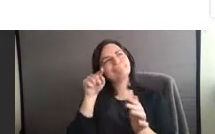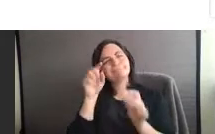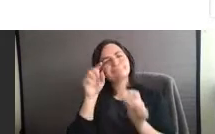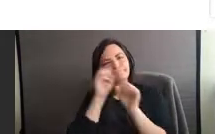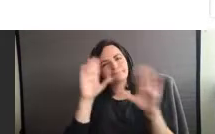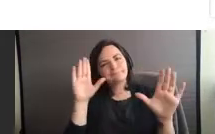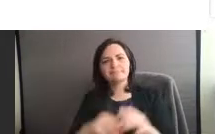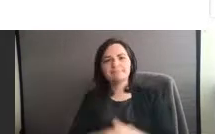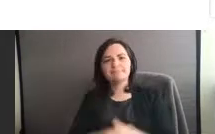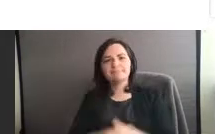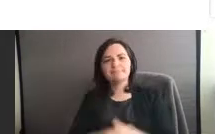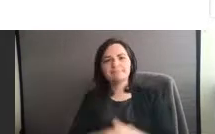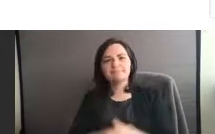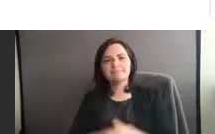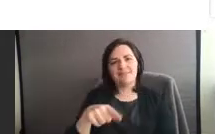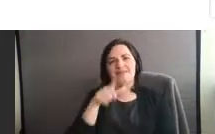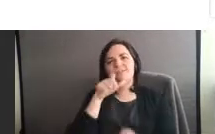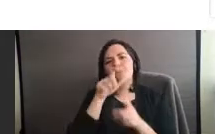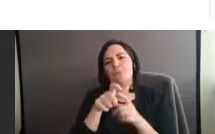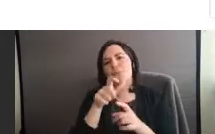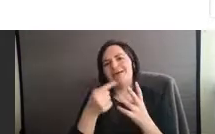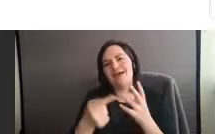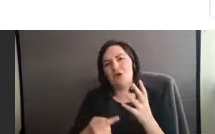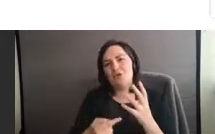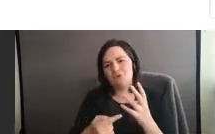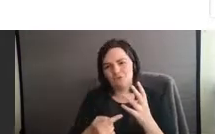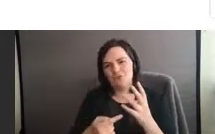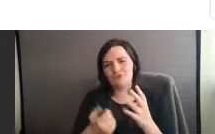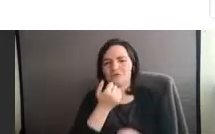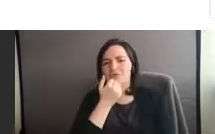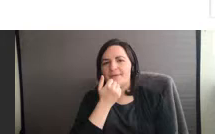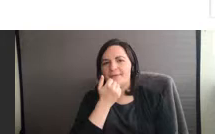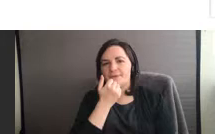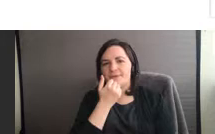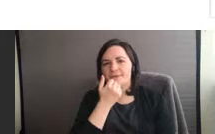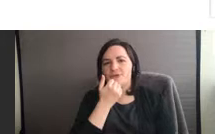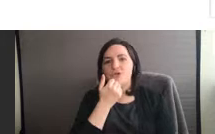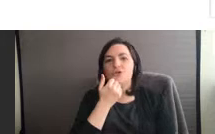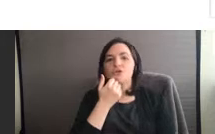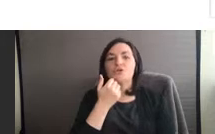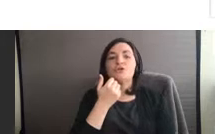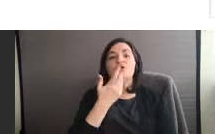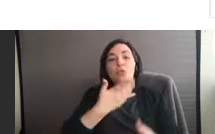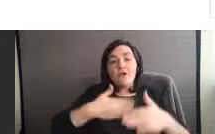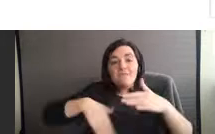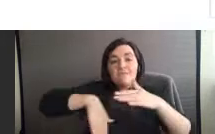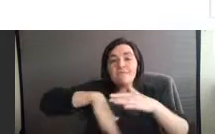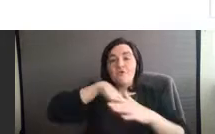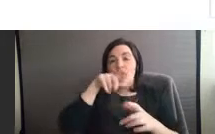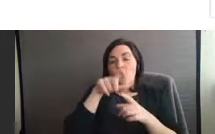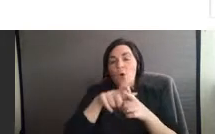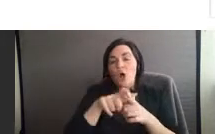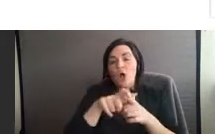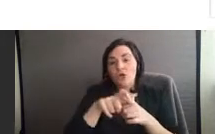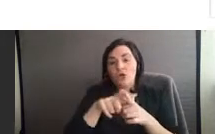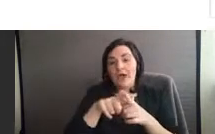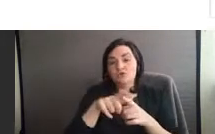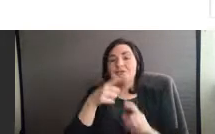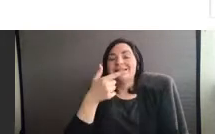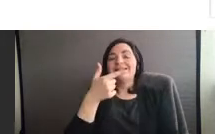So there are all my word counts there. Okay. So you've got 10% of so the entire word count is 750.